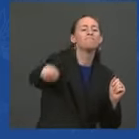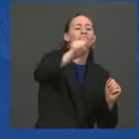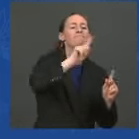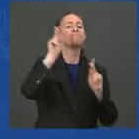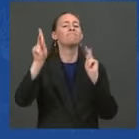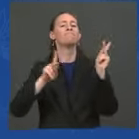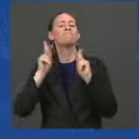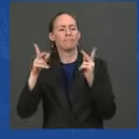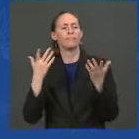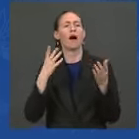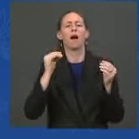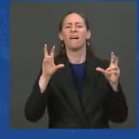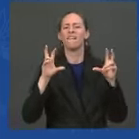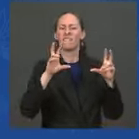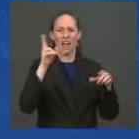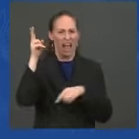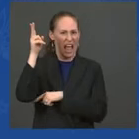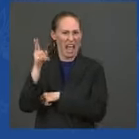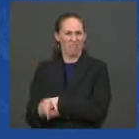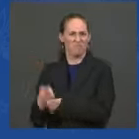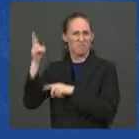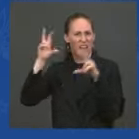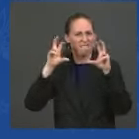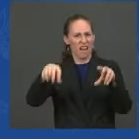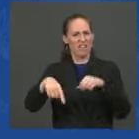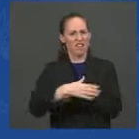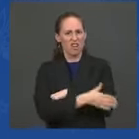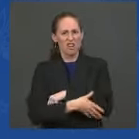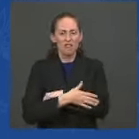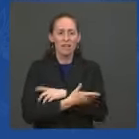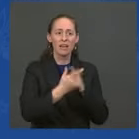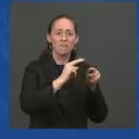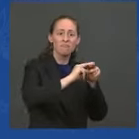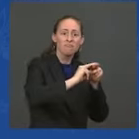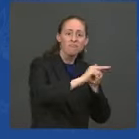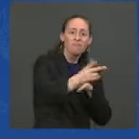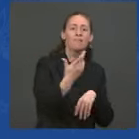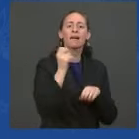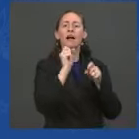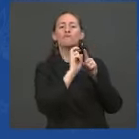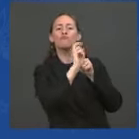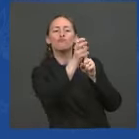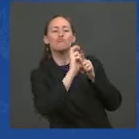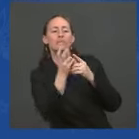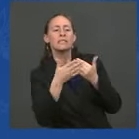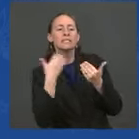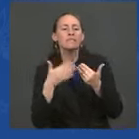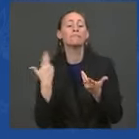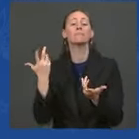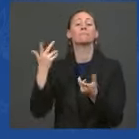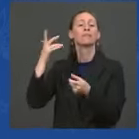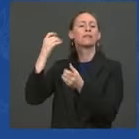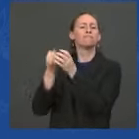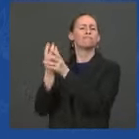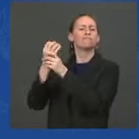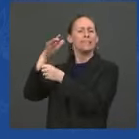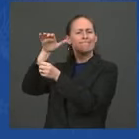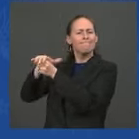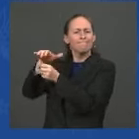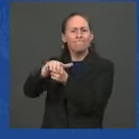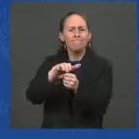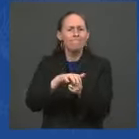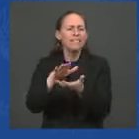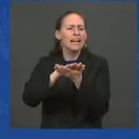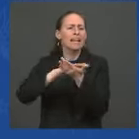investments in public transit and rail, and increasing efficiency, reducing emissions. There's millions of kids getting